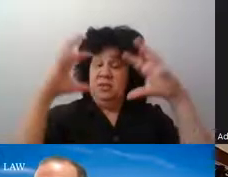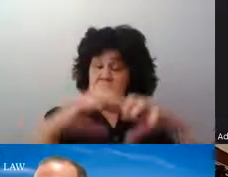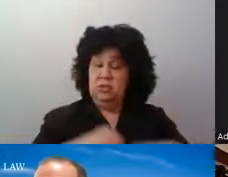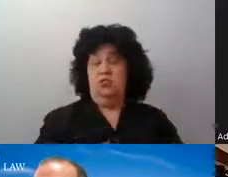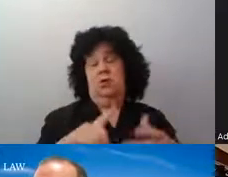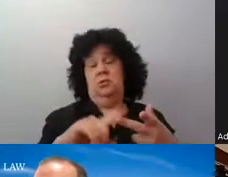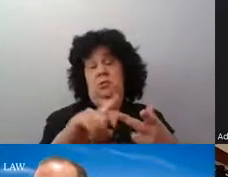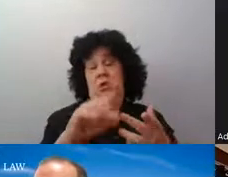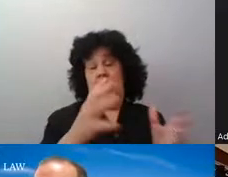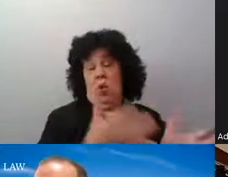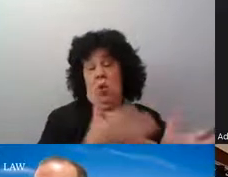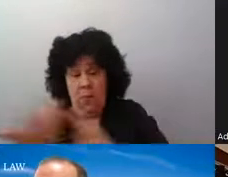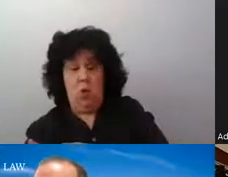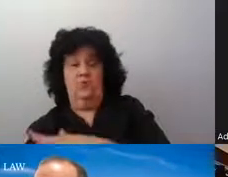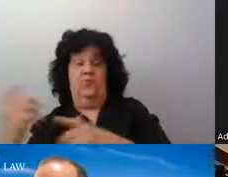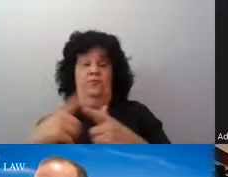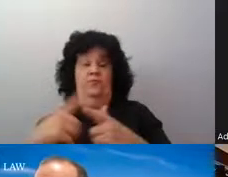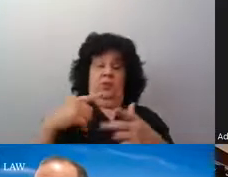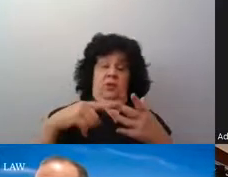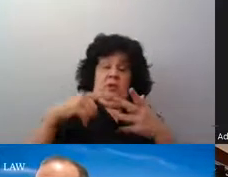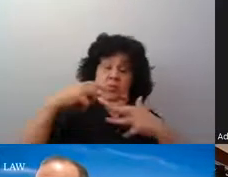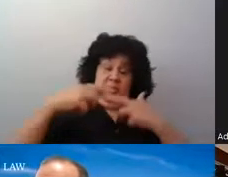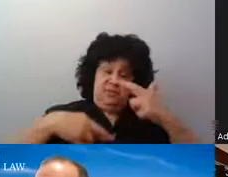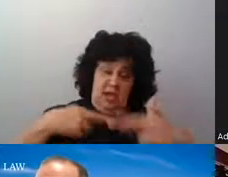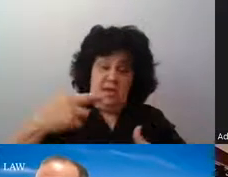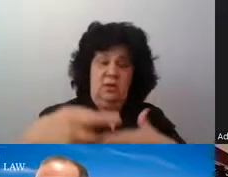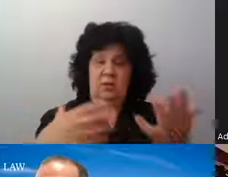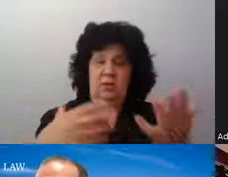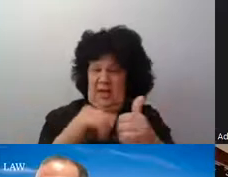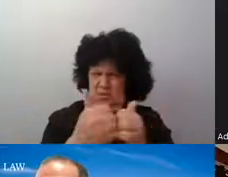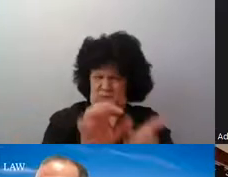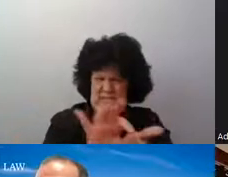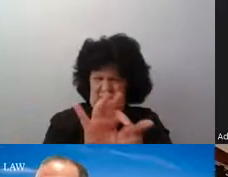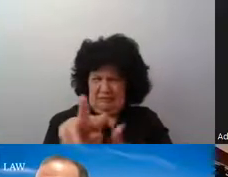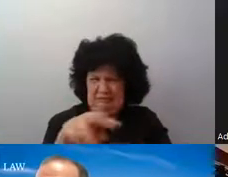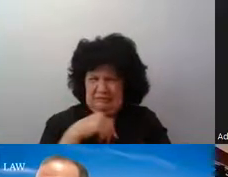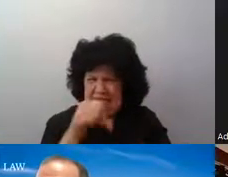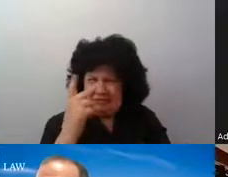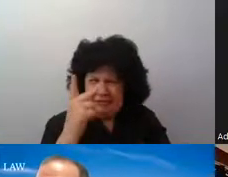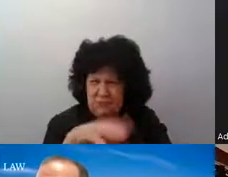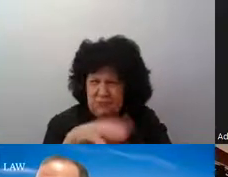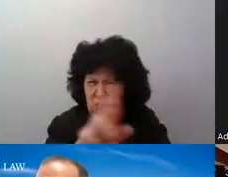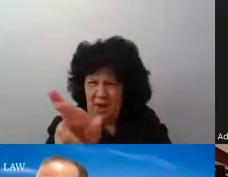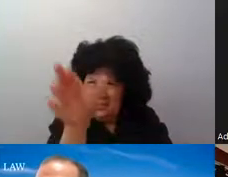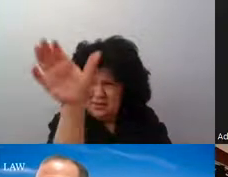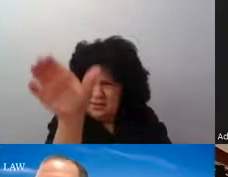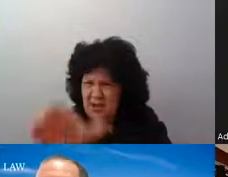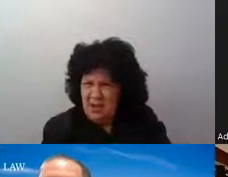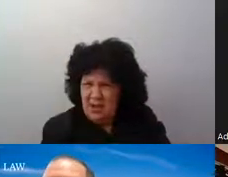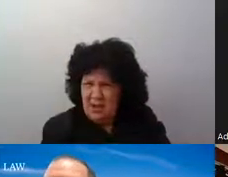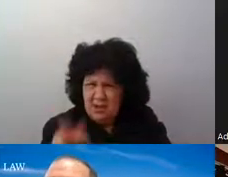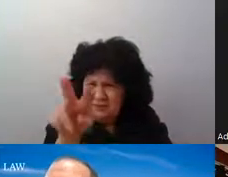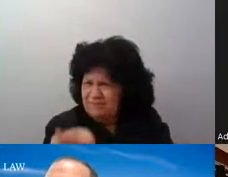the building materials and all of that. How do we account for that? Because I don't see anything on the right-hand side of this